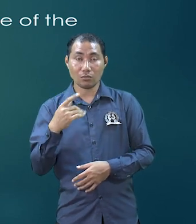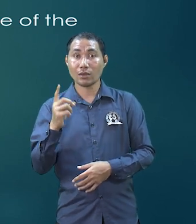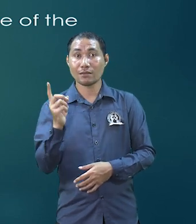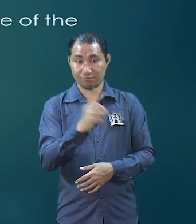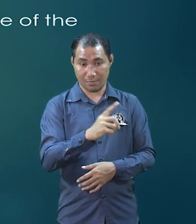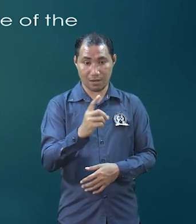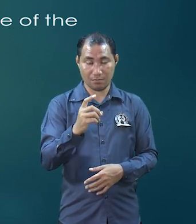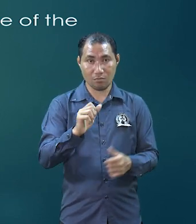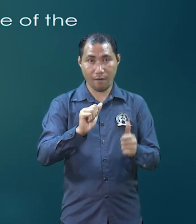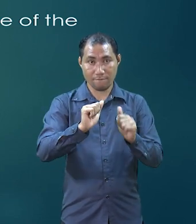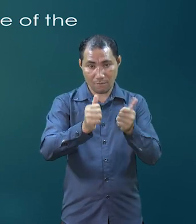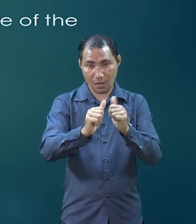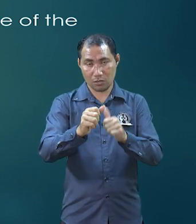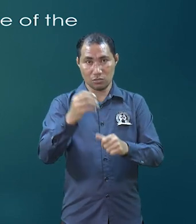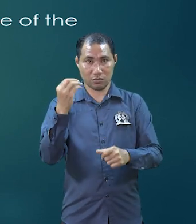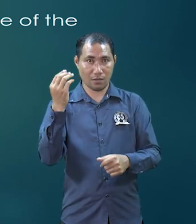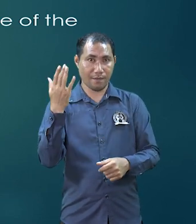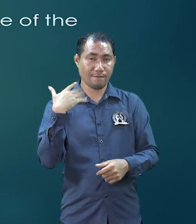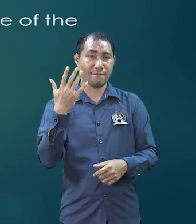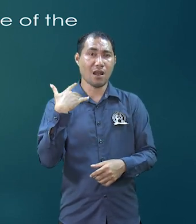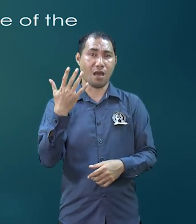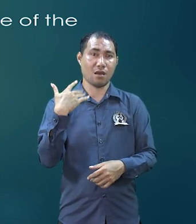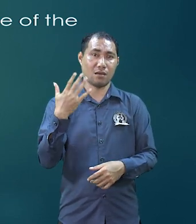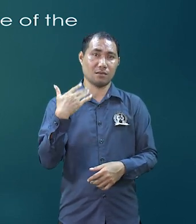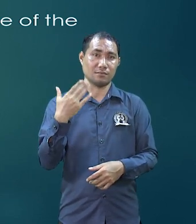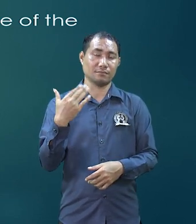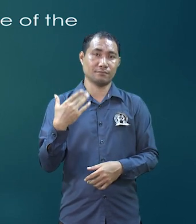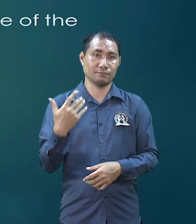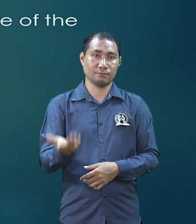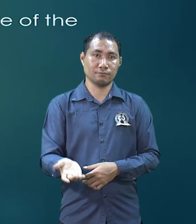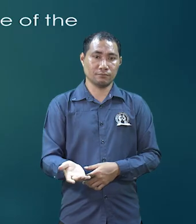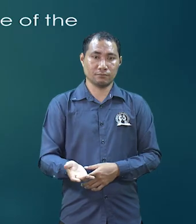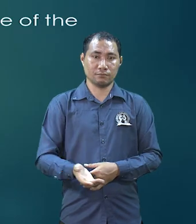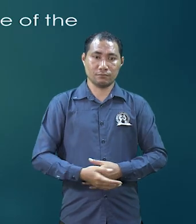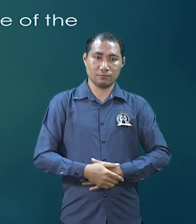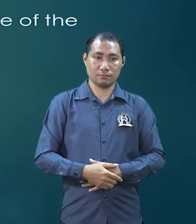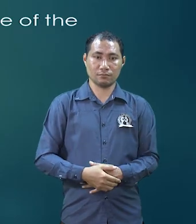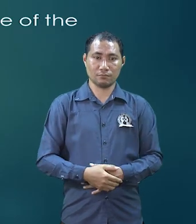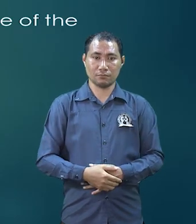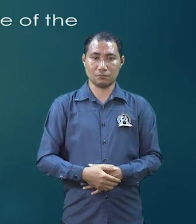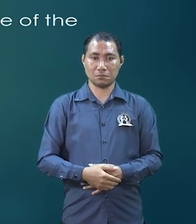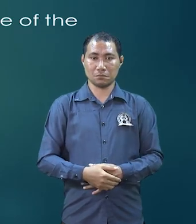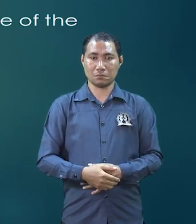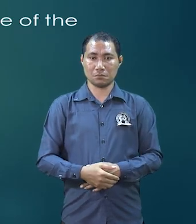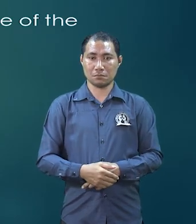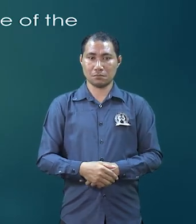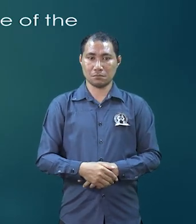Eat cooked foods just as soon as they come off the heat.